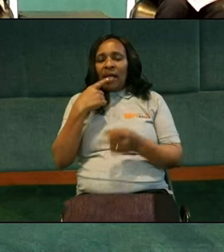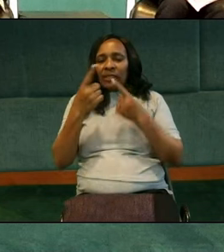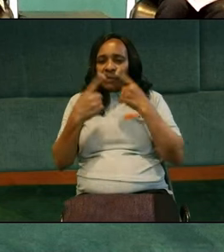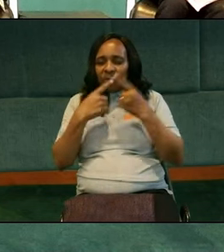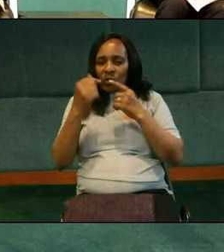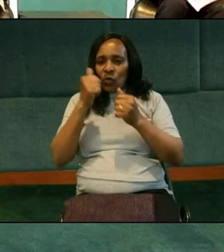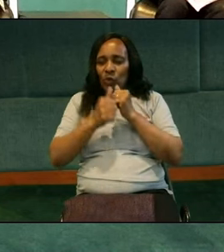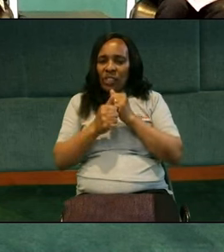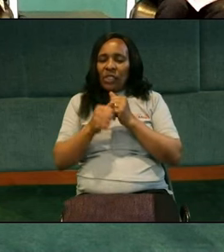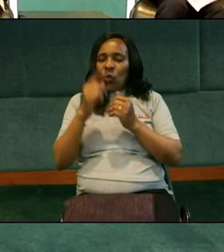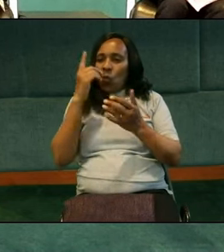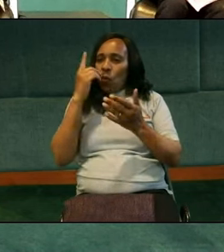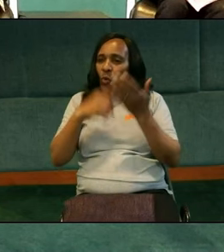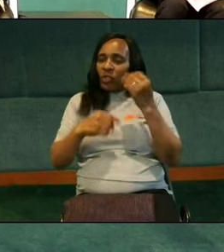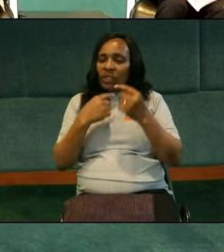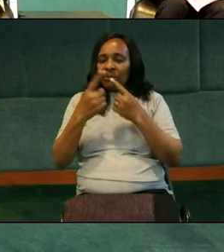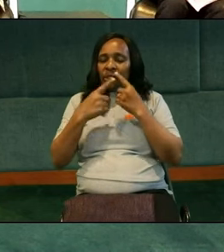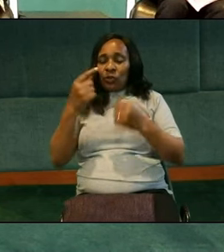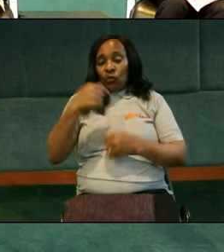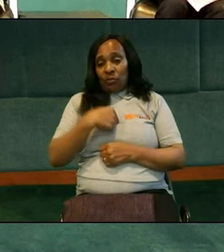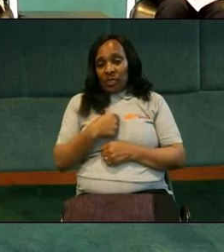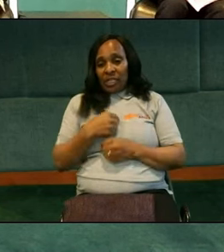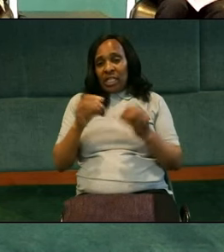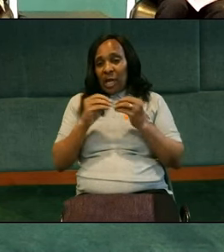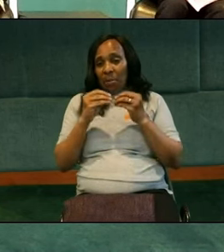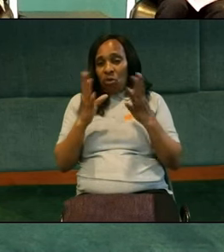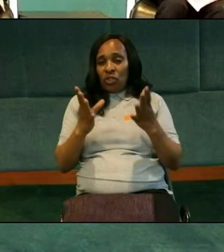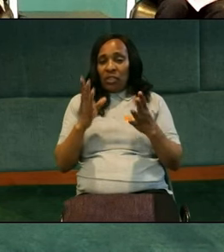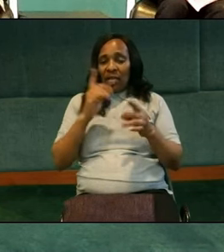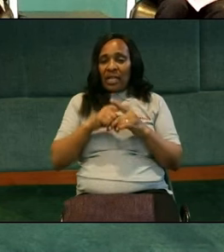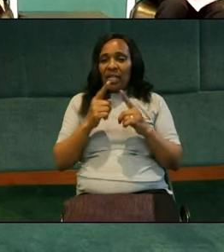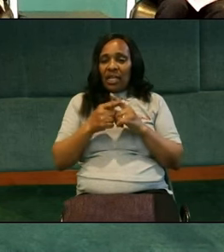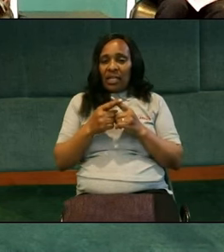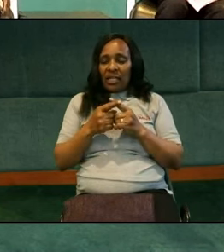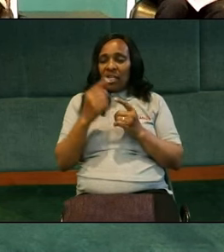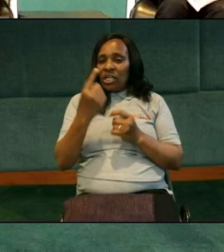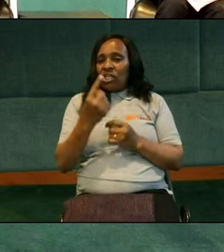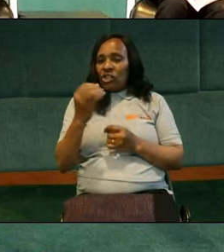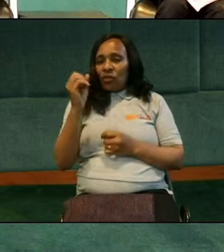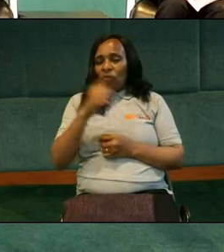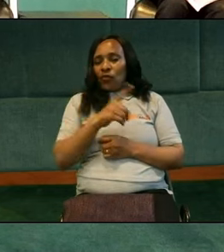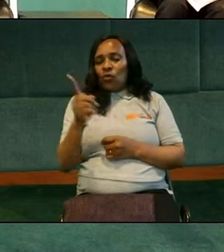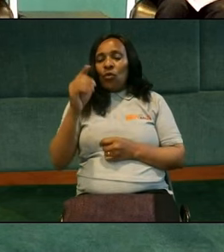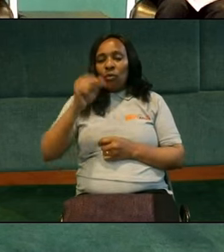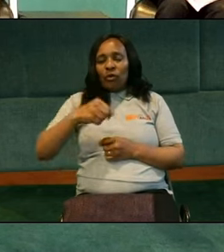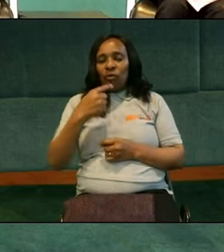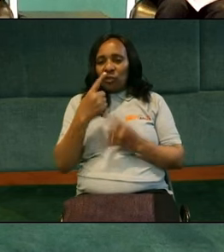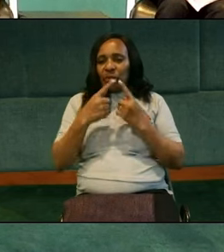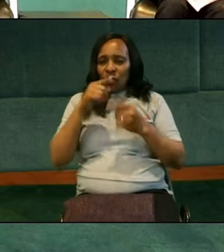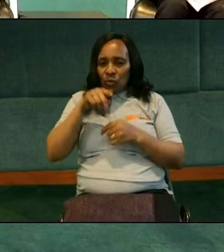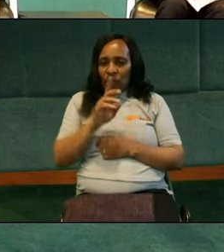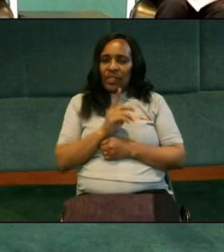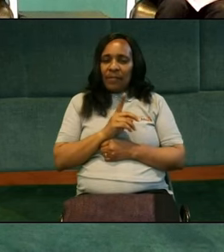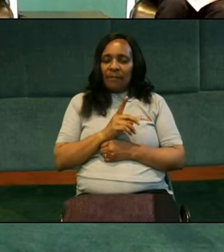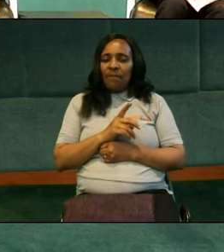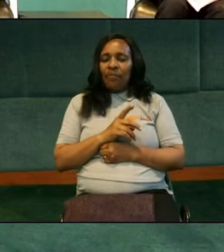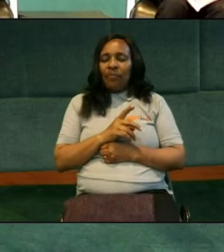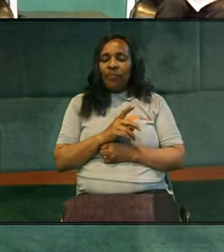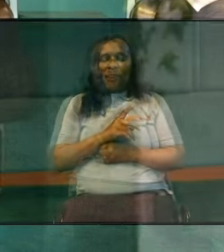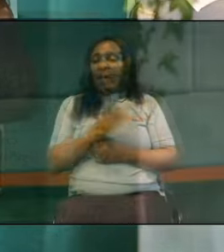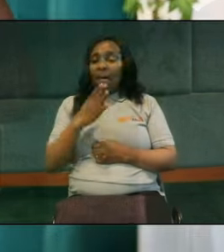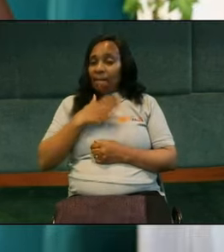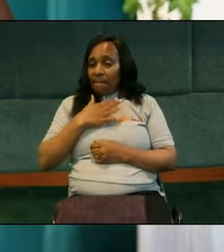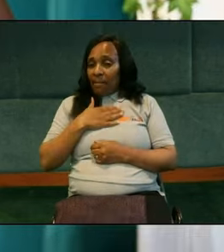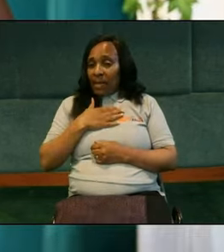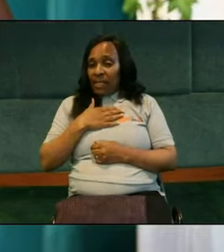that speaks to me the most, and then each one of you can also pick yours. Sure. So